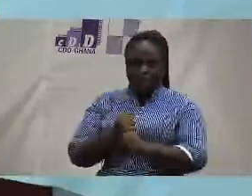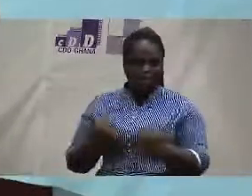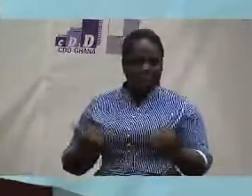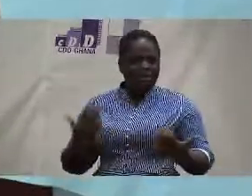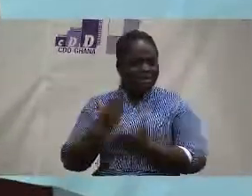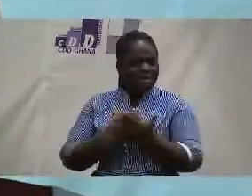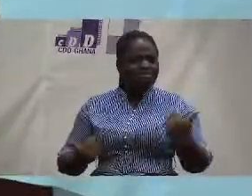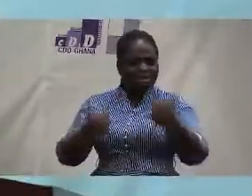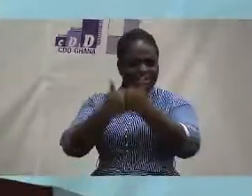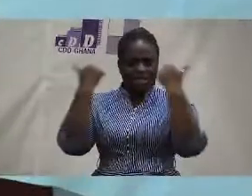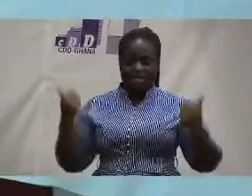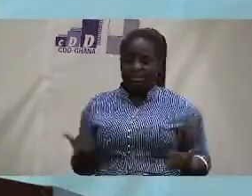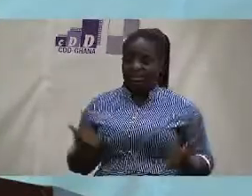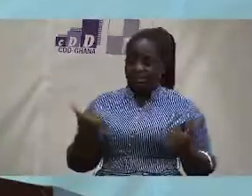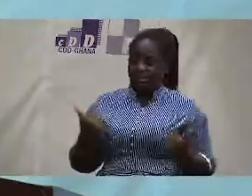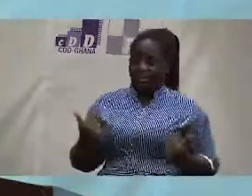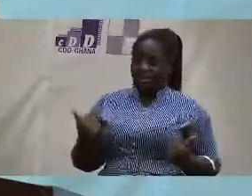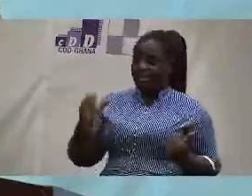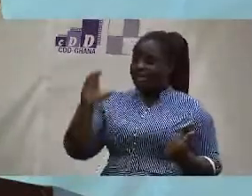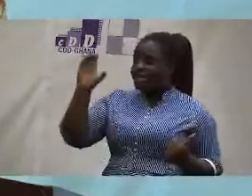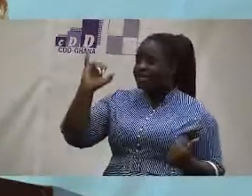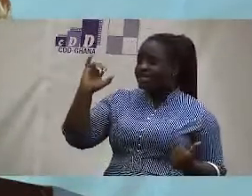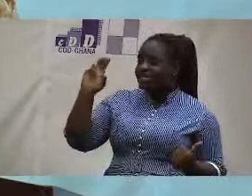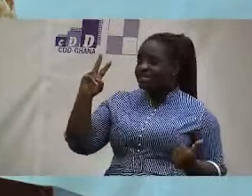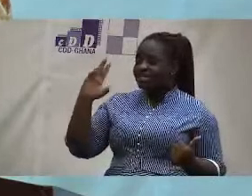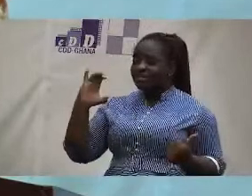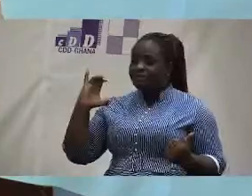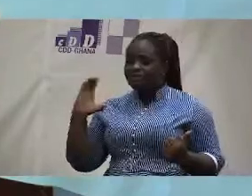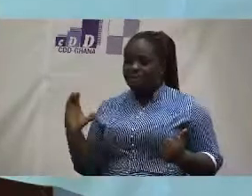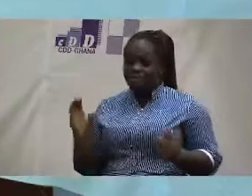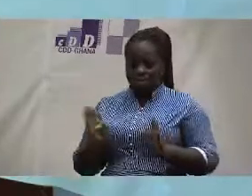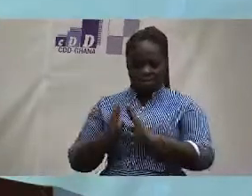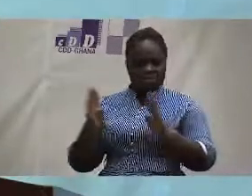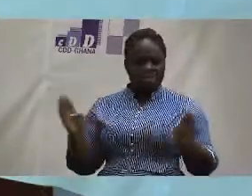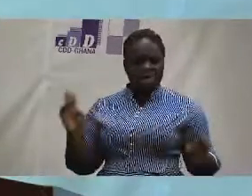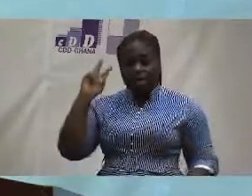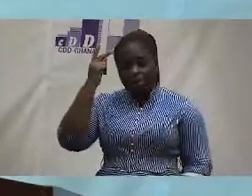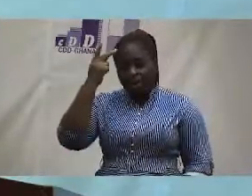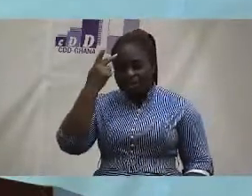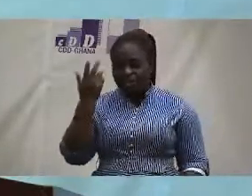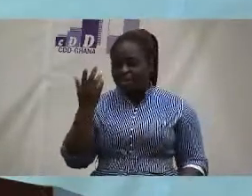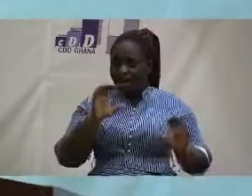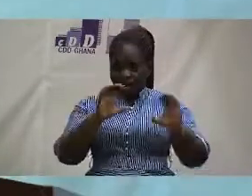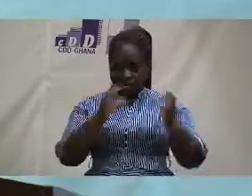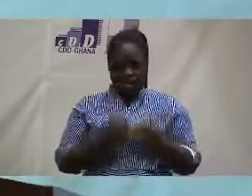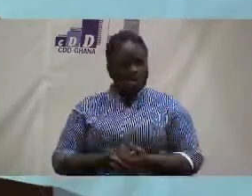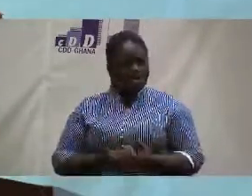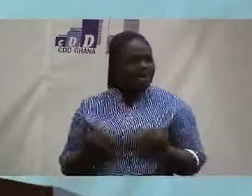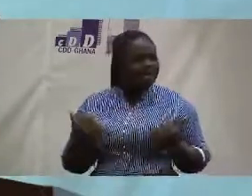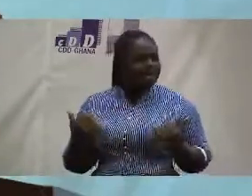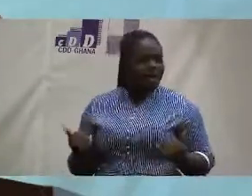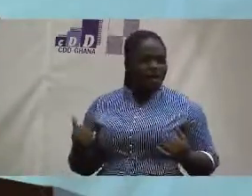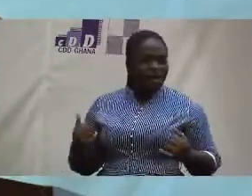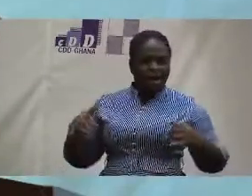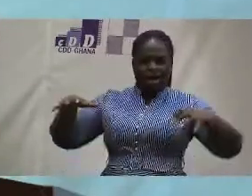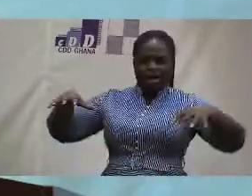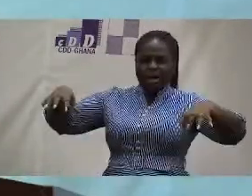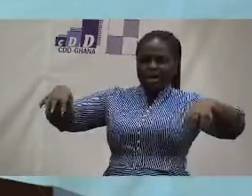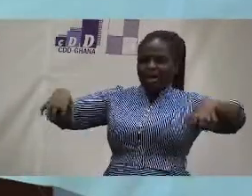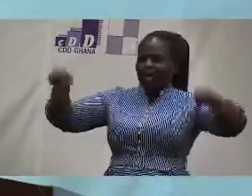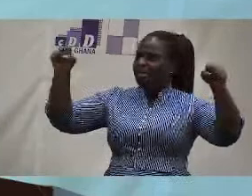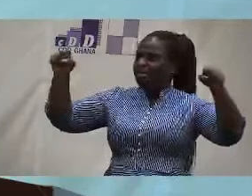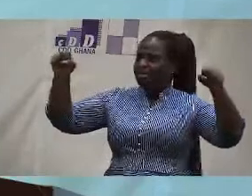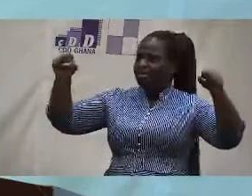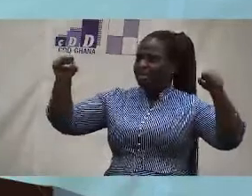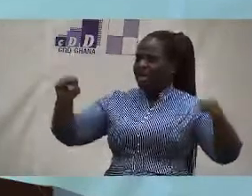challenge itself to the civic space. And people and the political class are now capitalizing on this